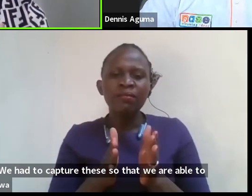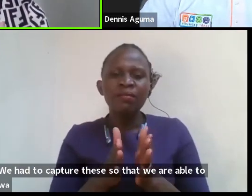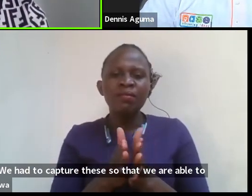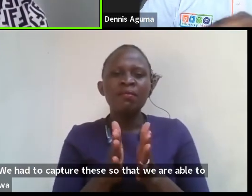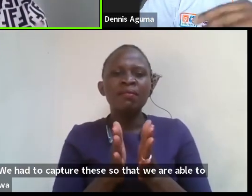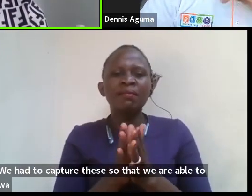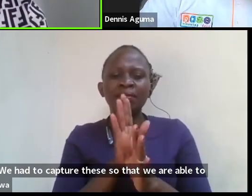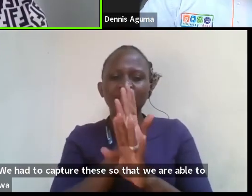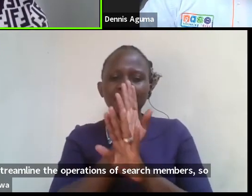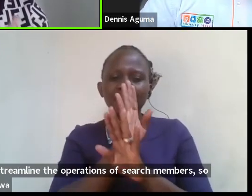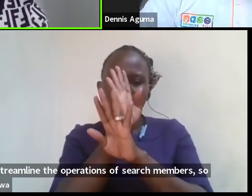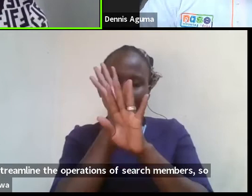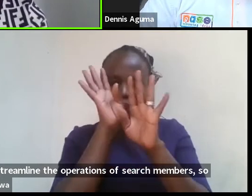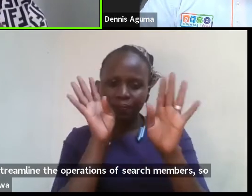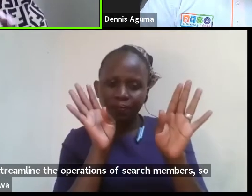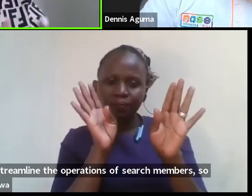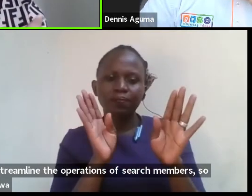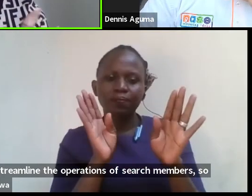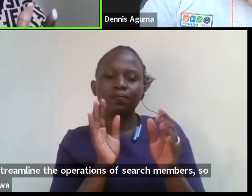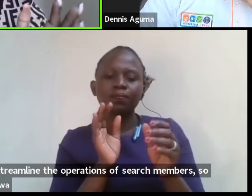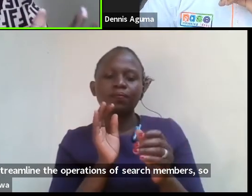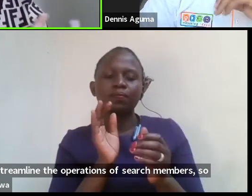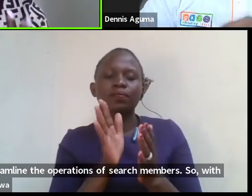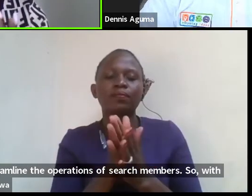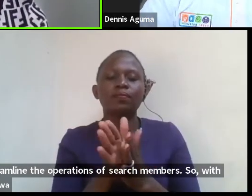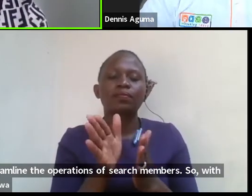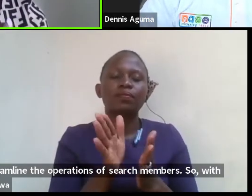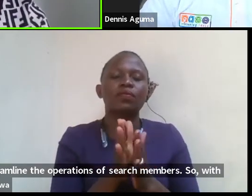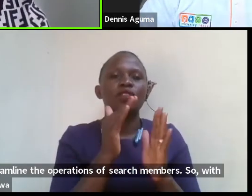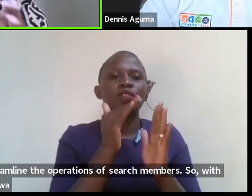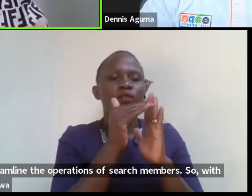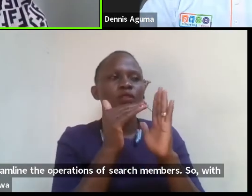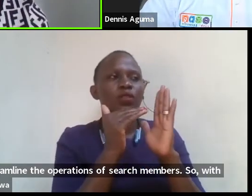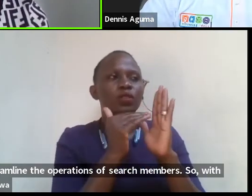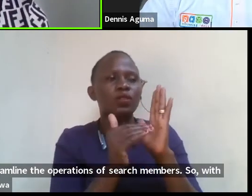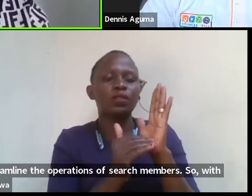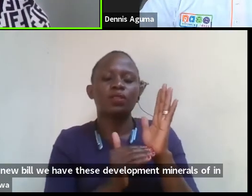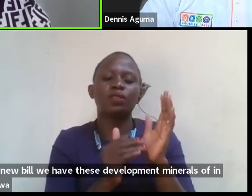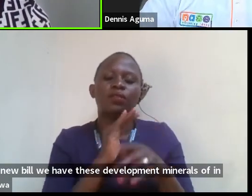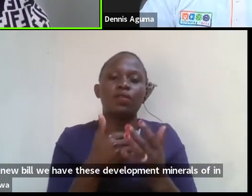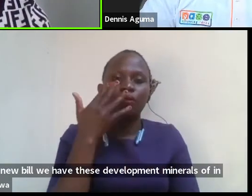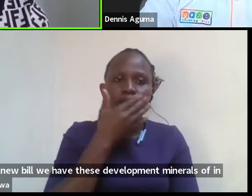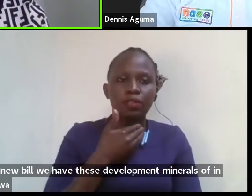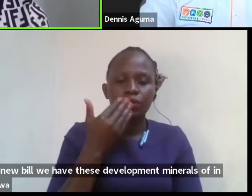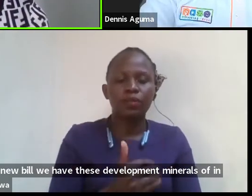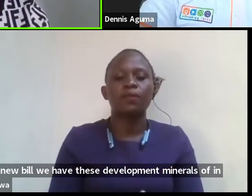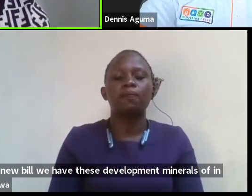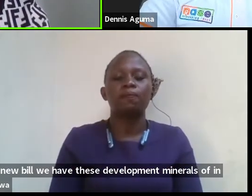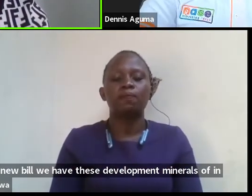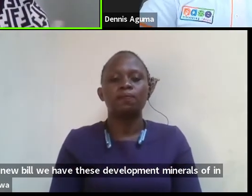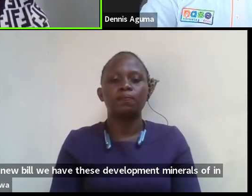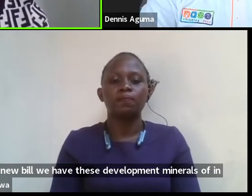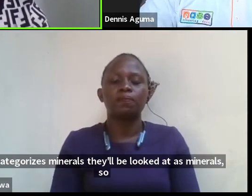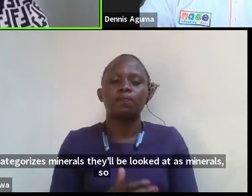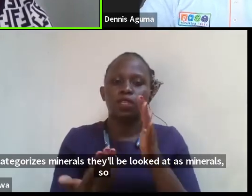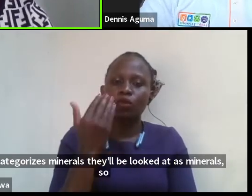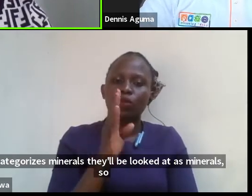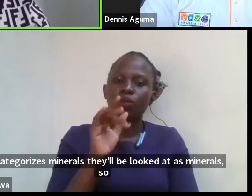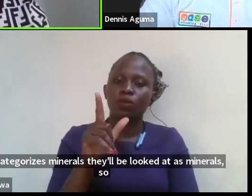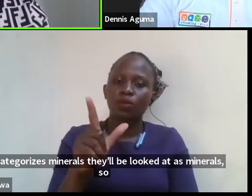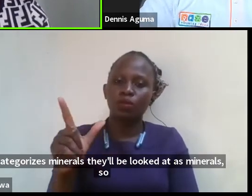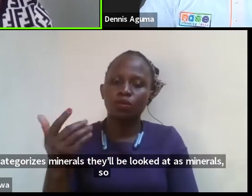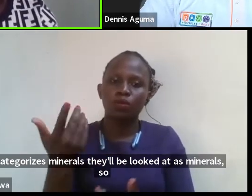minerals. So with the new bill, we have these development minerals are going to be categorized as minerals. They'll be looked at as minerals. So they'll have to follow